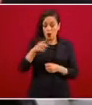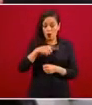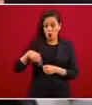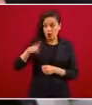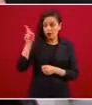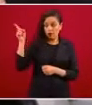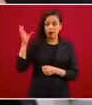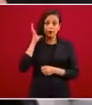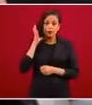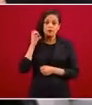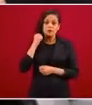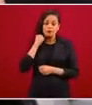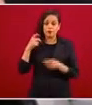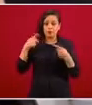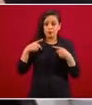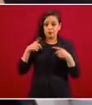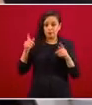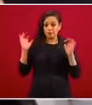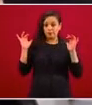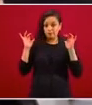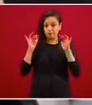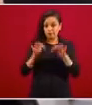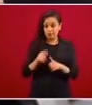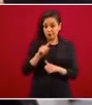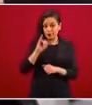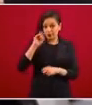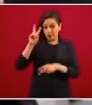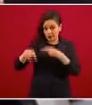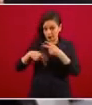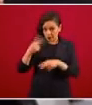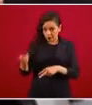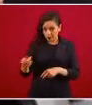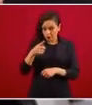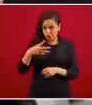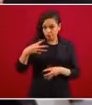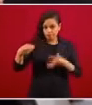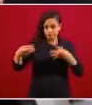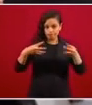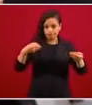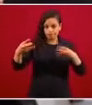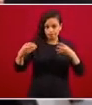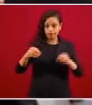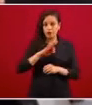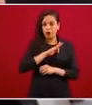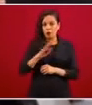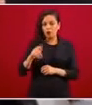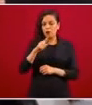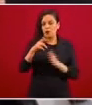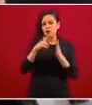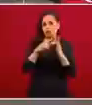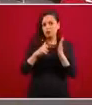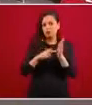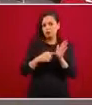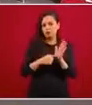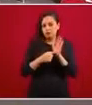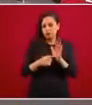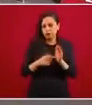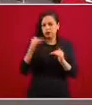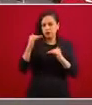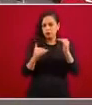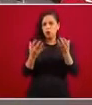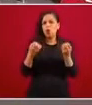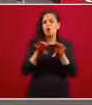have recommended to avoid gatherings of over 30 people. So do you think some measures should be implemented regarding this?